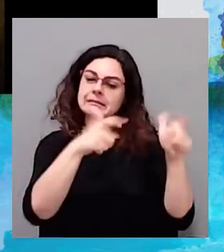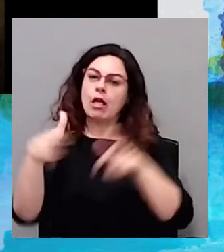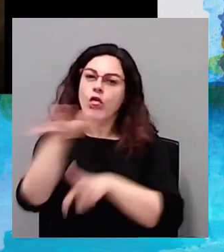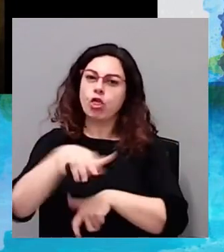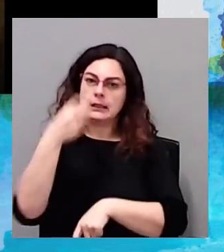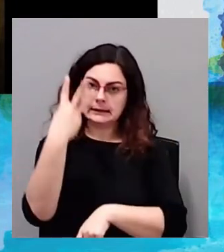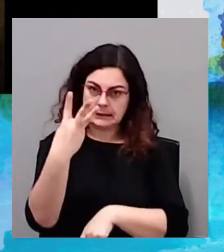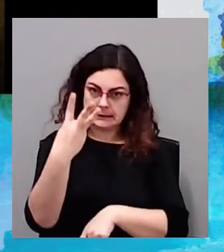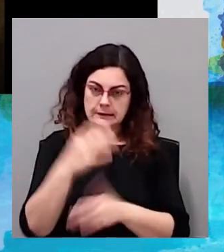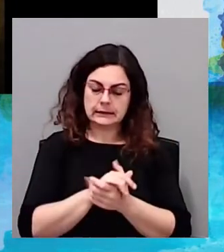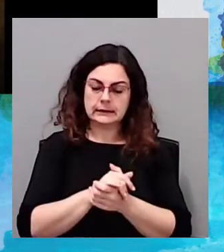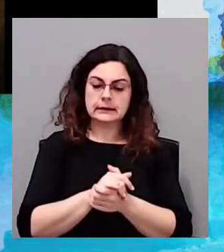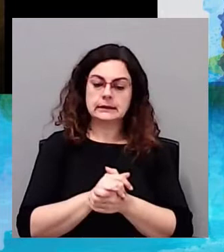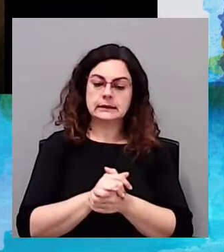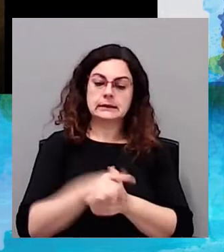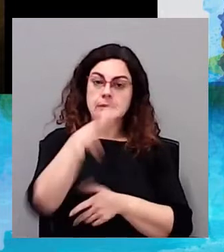is divided into 3 parts: